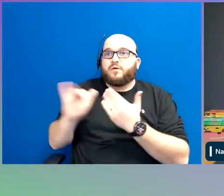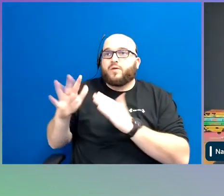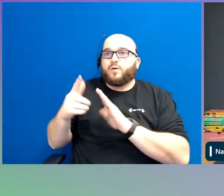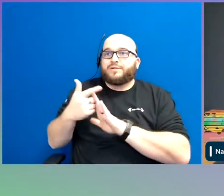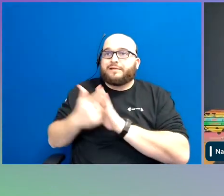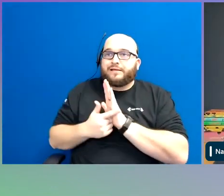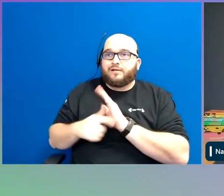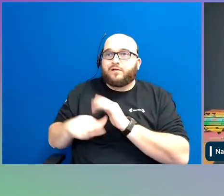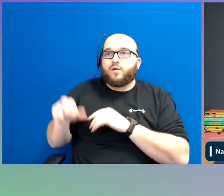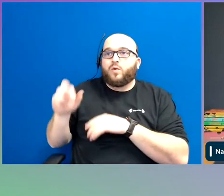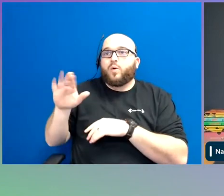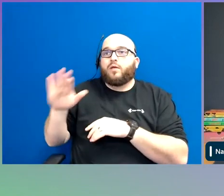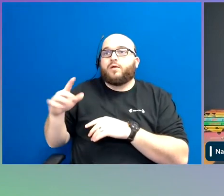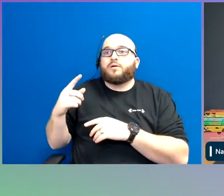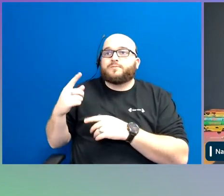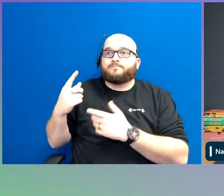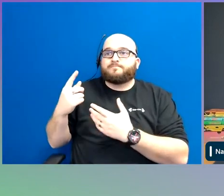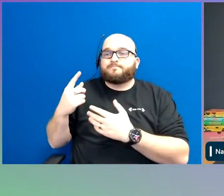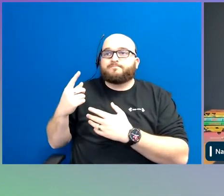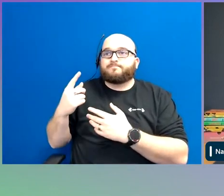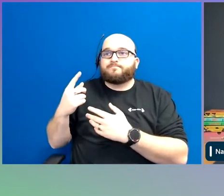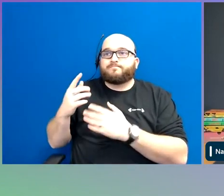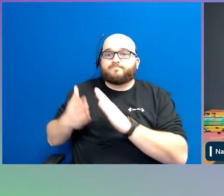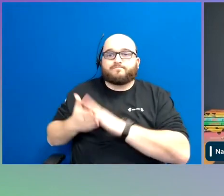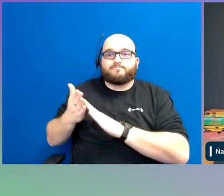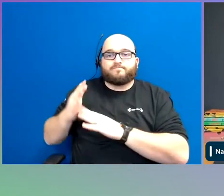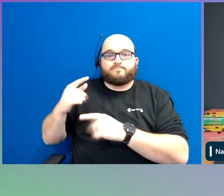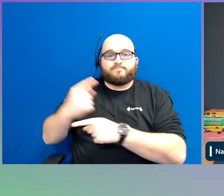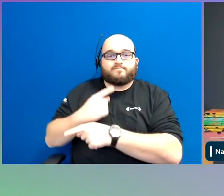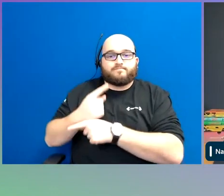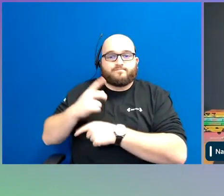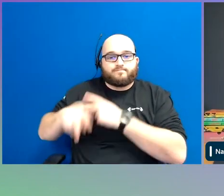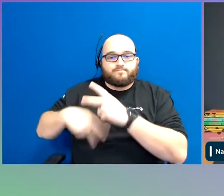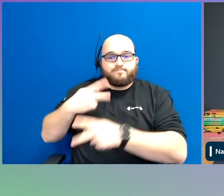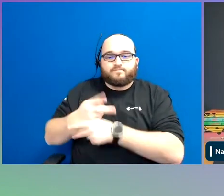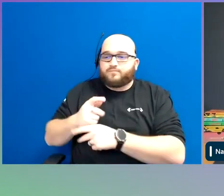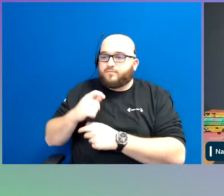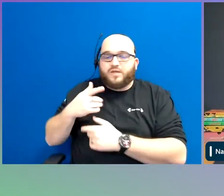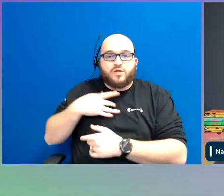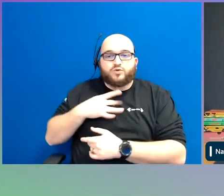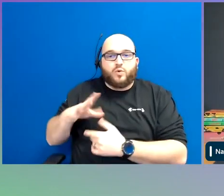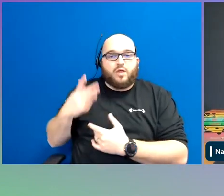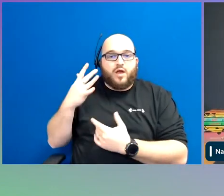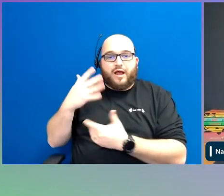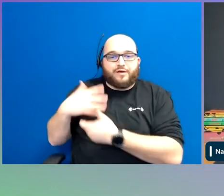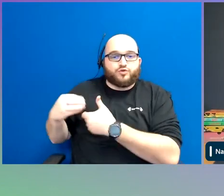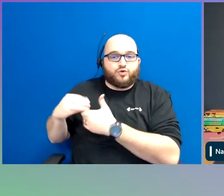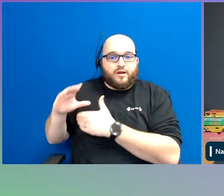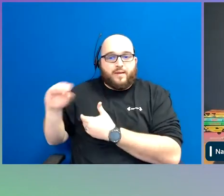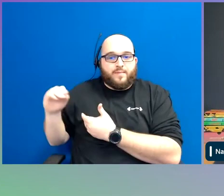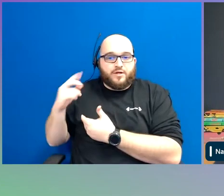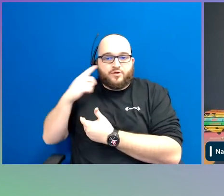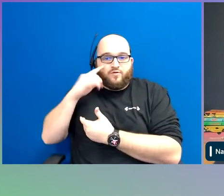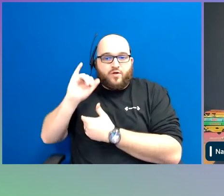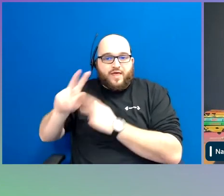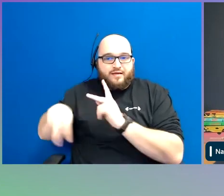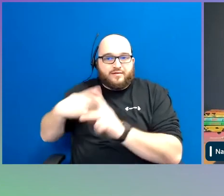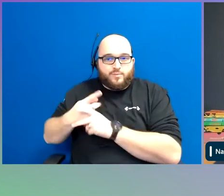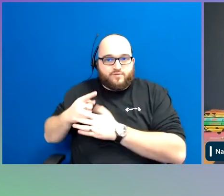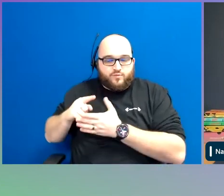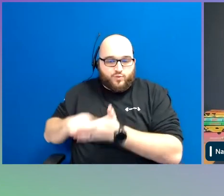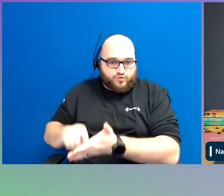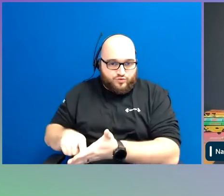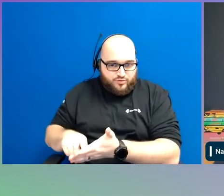or regulatory areas of the business aren't the biggest fans of using external companies too. So I think that's